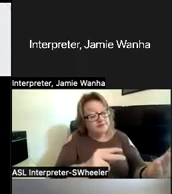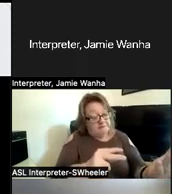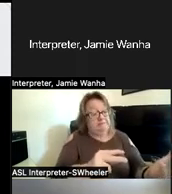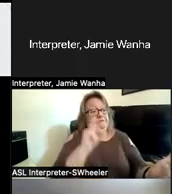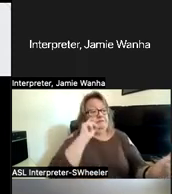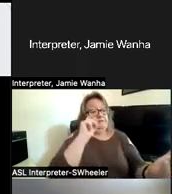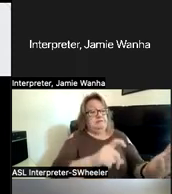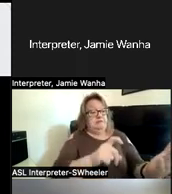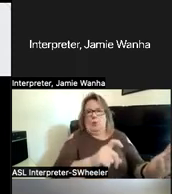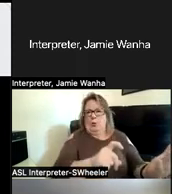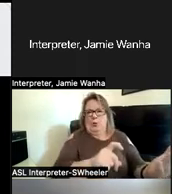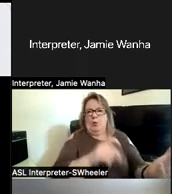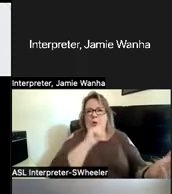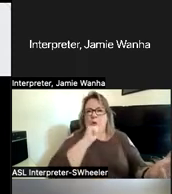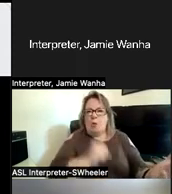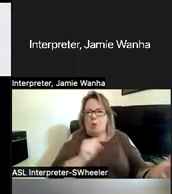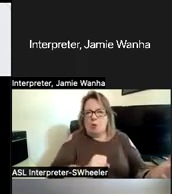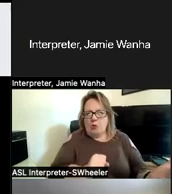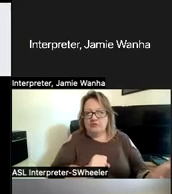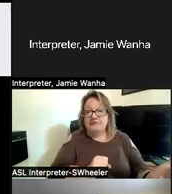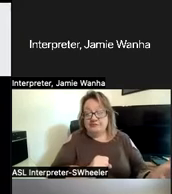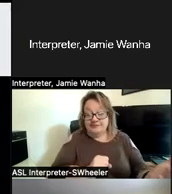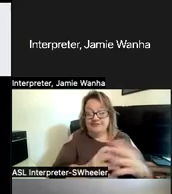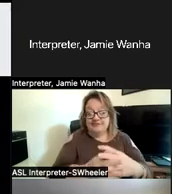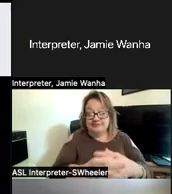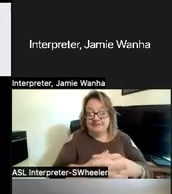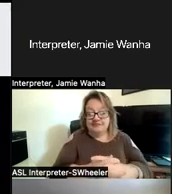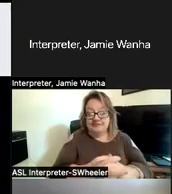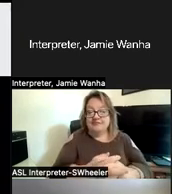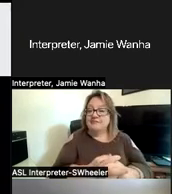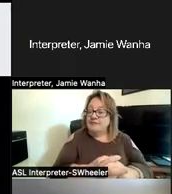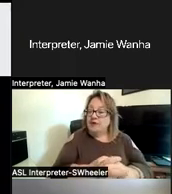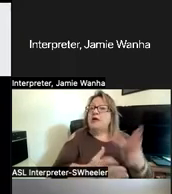was completely outdated. However, there were some